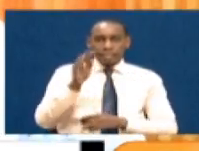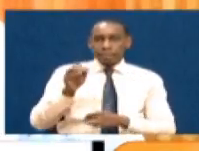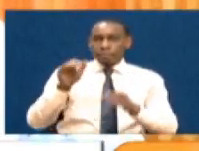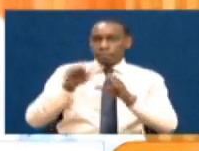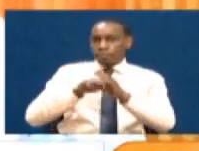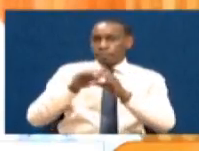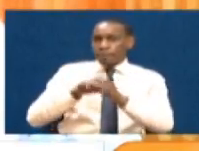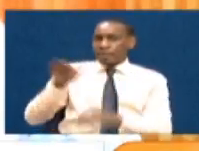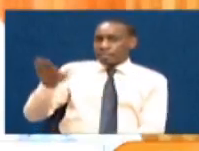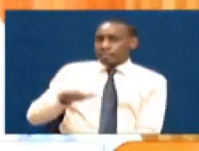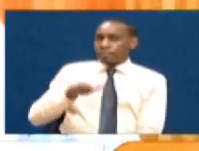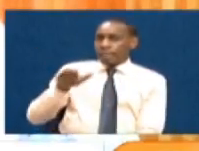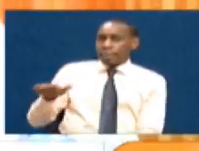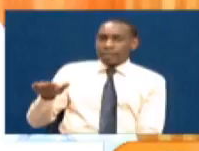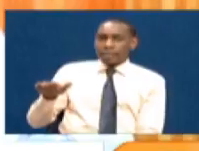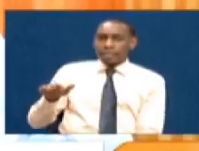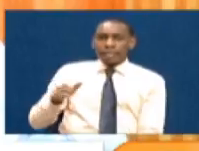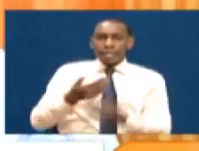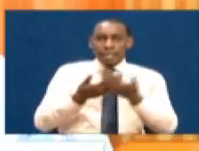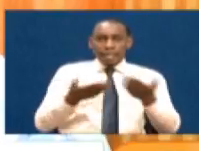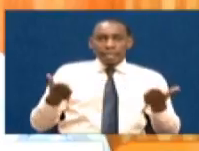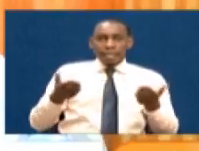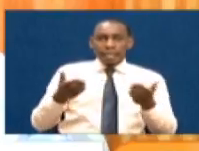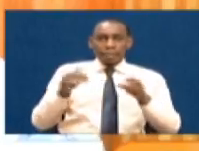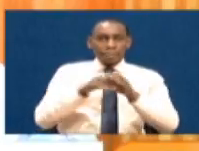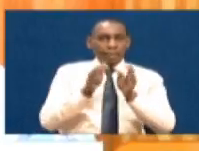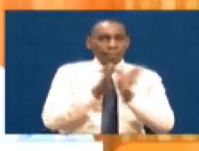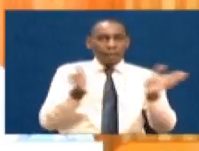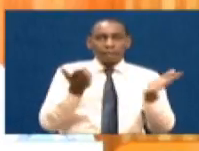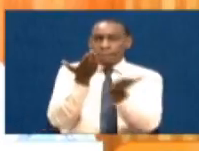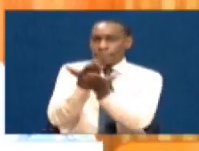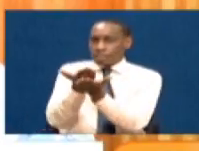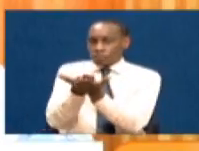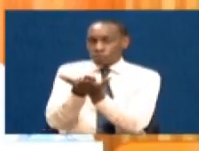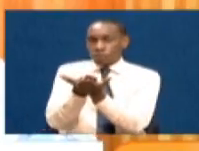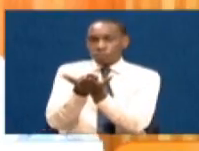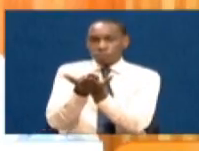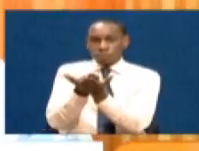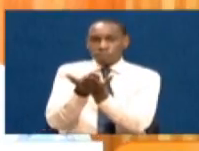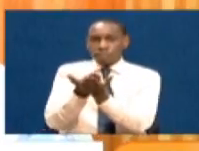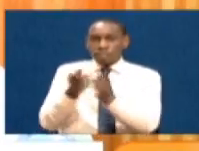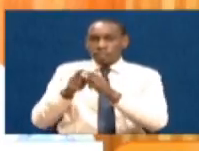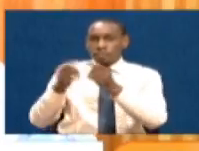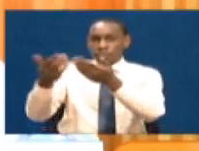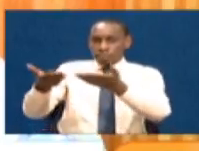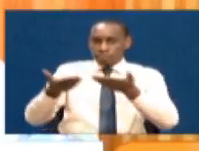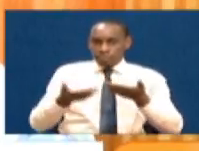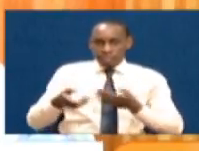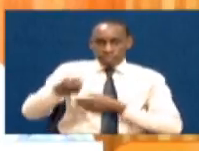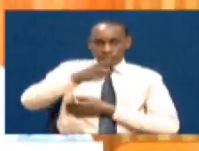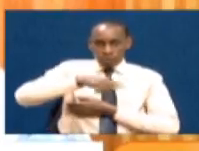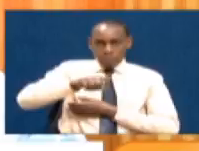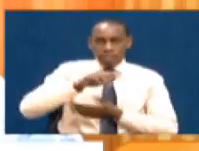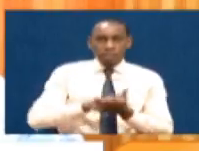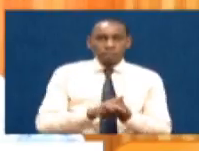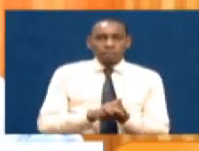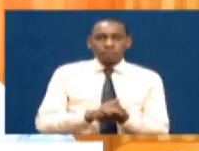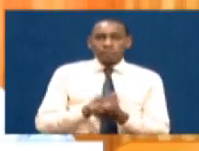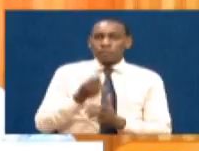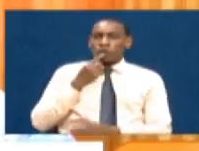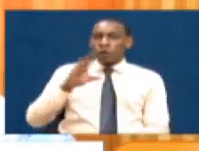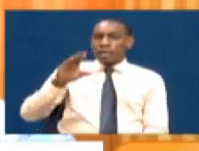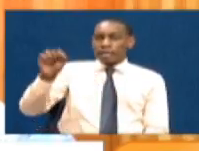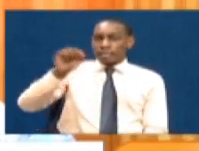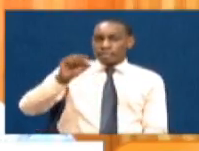members of parliament, any member of public, you petition us and bring that evidence to us. It is ordered CS,